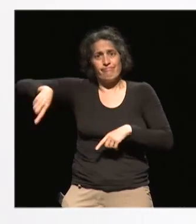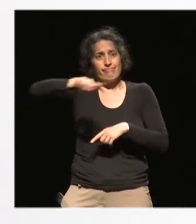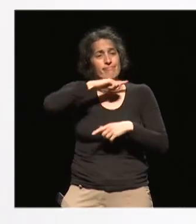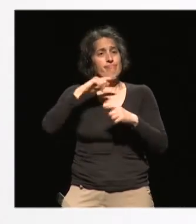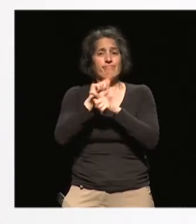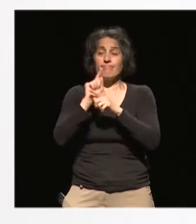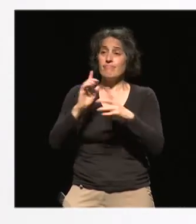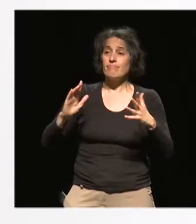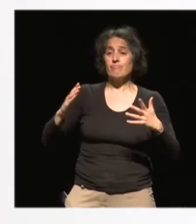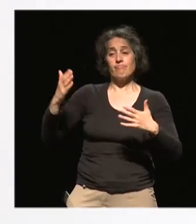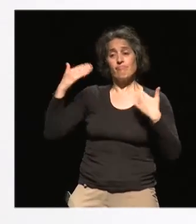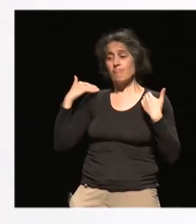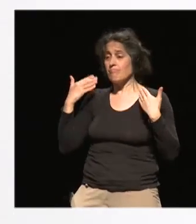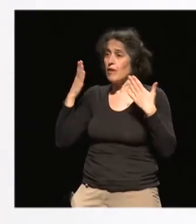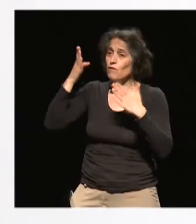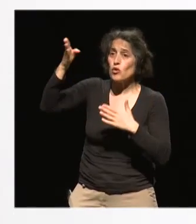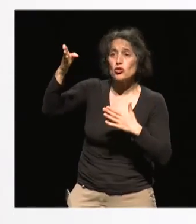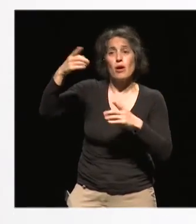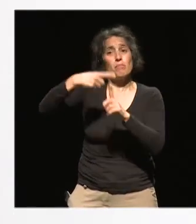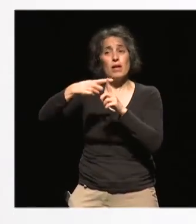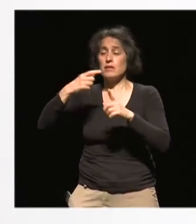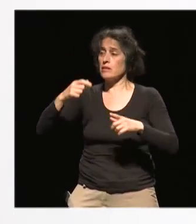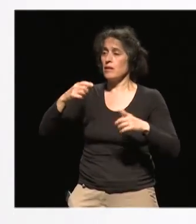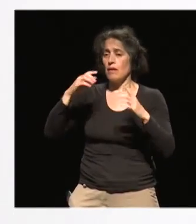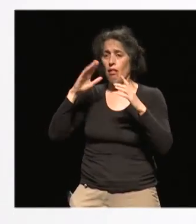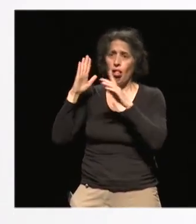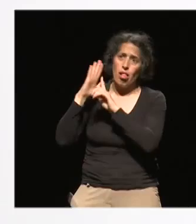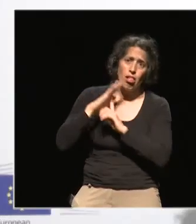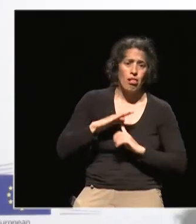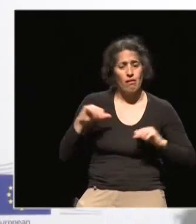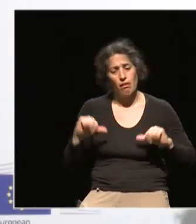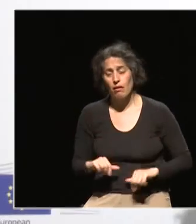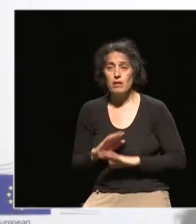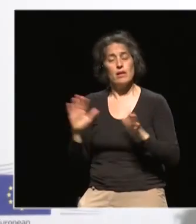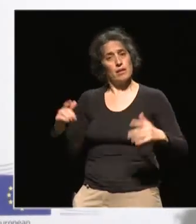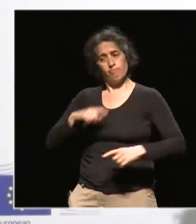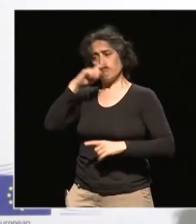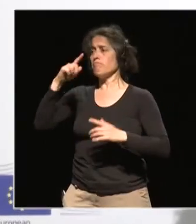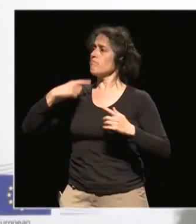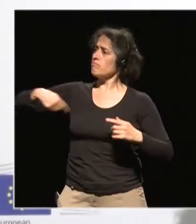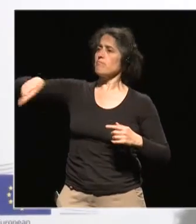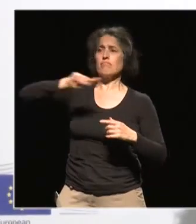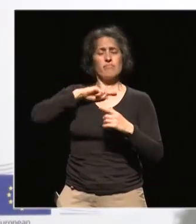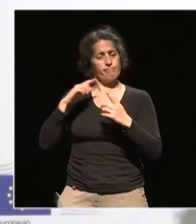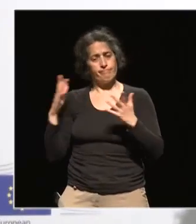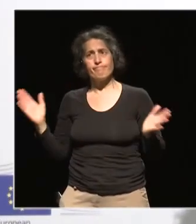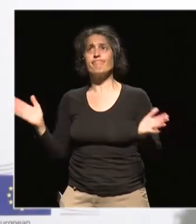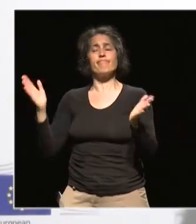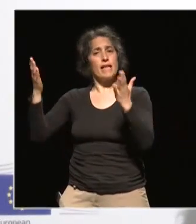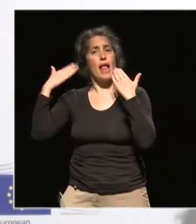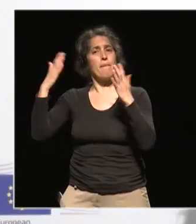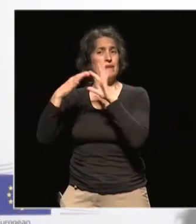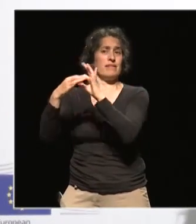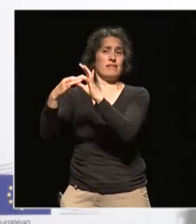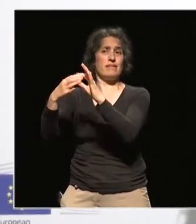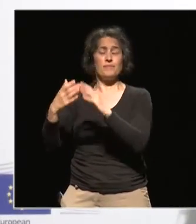dignity. Okay, but now we heard from some people in the room about bottom-up, local government, cities, and you're